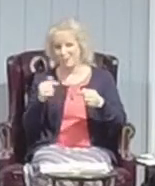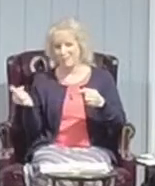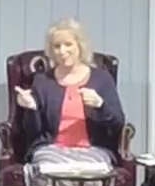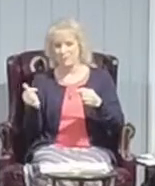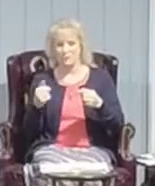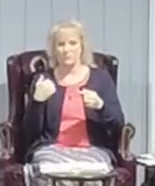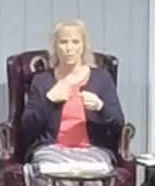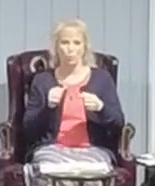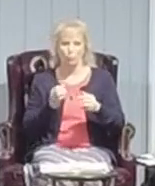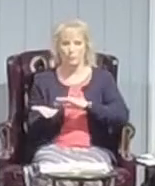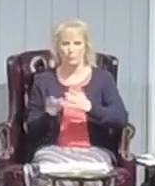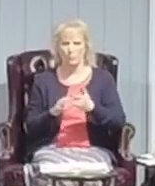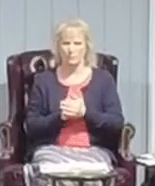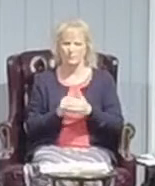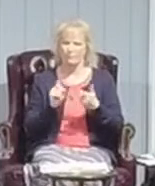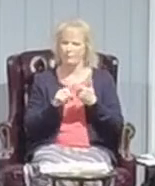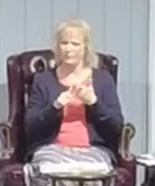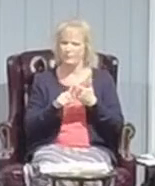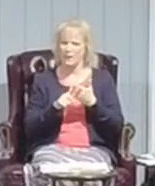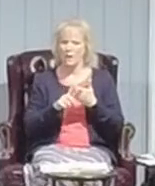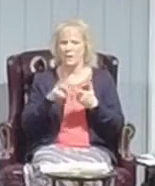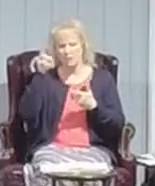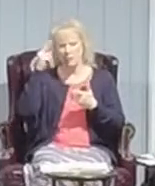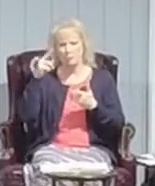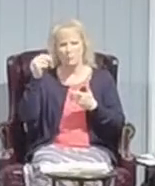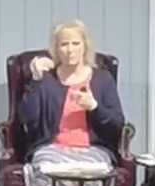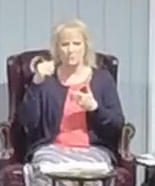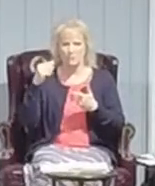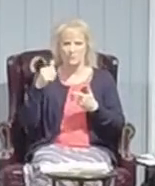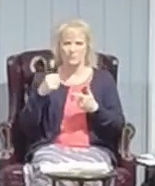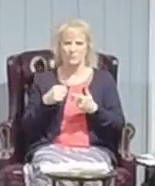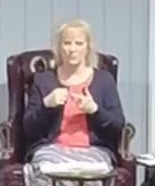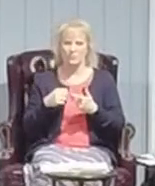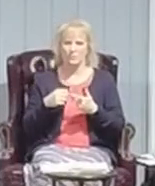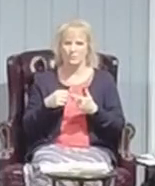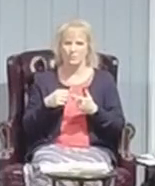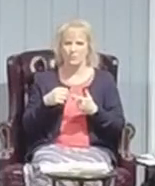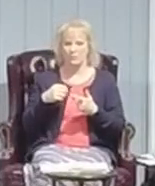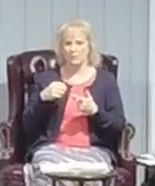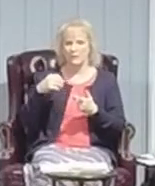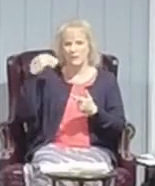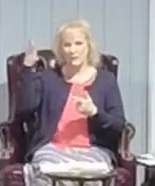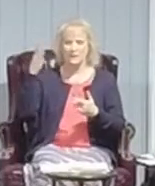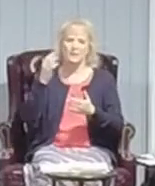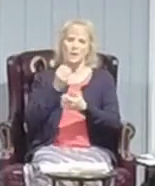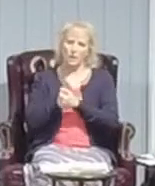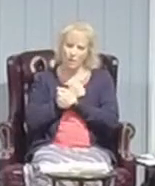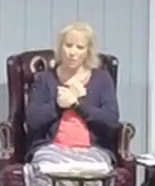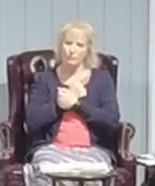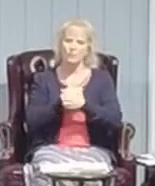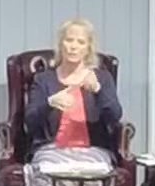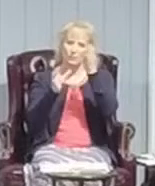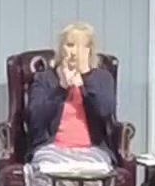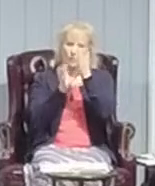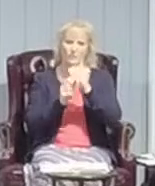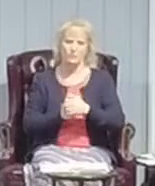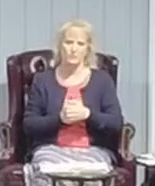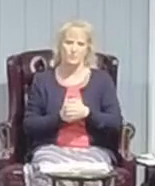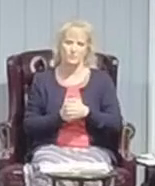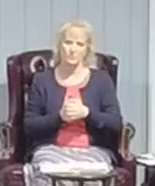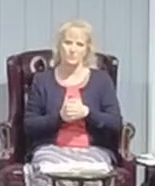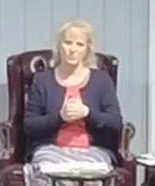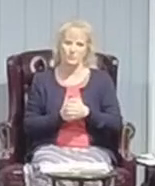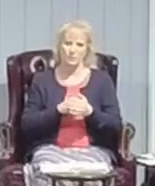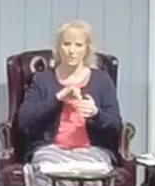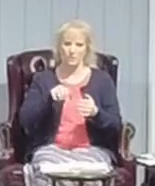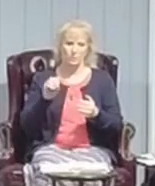why he endured because, well, he loved the Father. He loved the Father. In